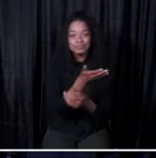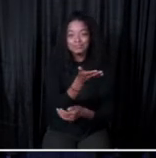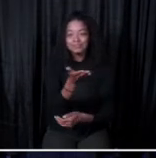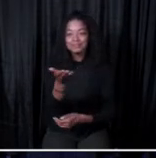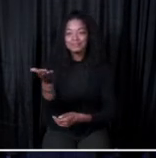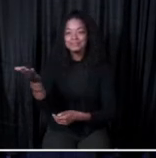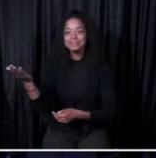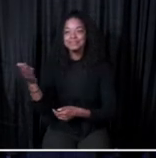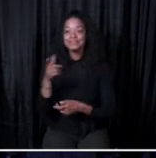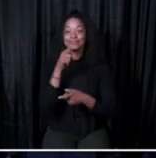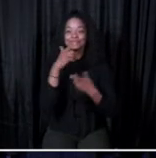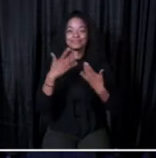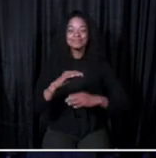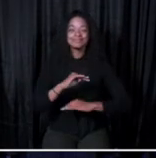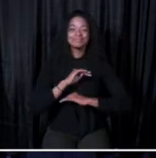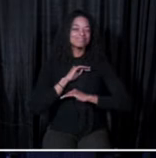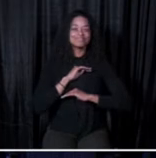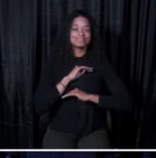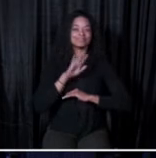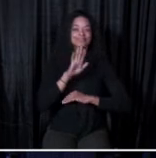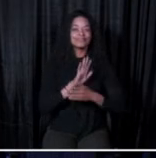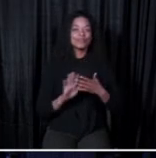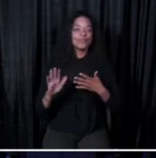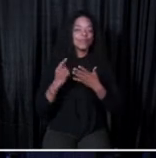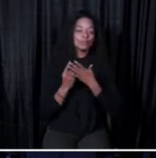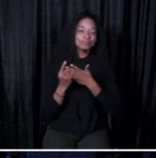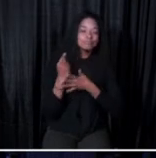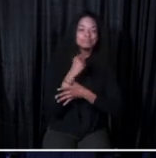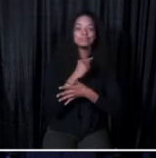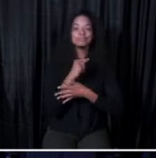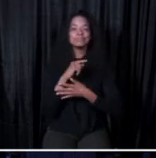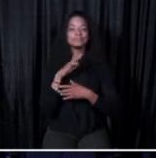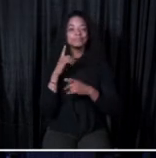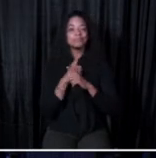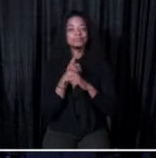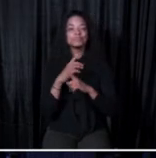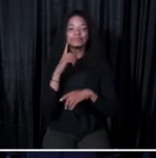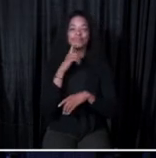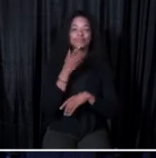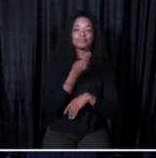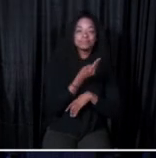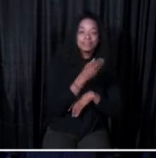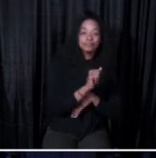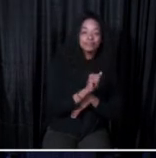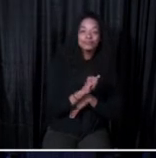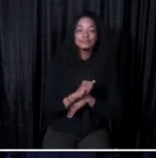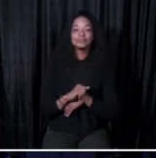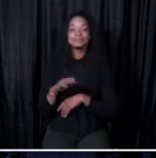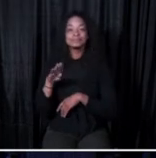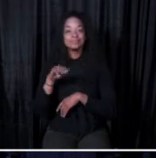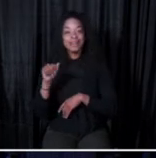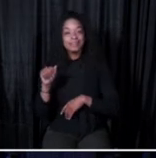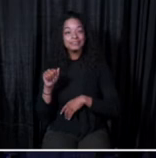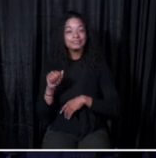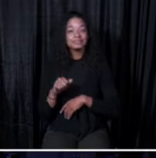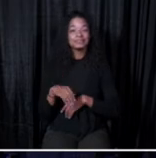requirements the appropriate master's and bachelor's degrees with all of the